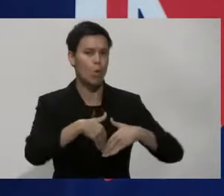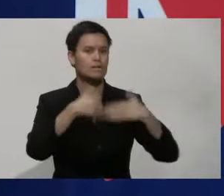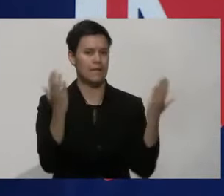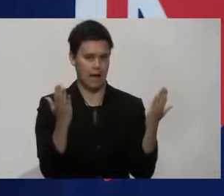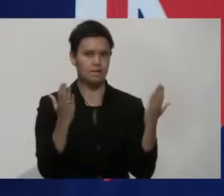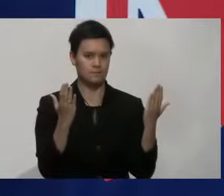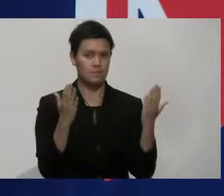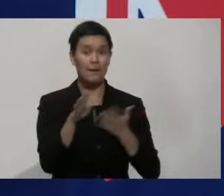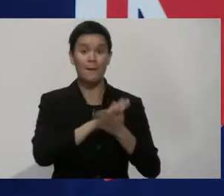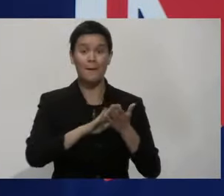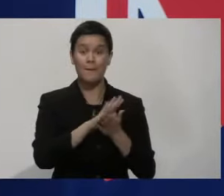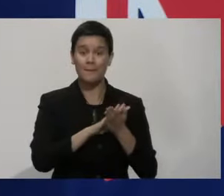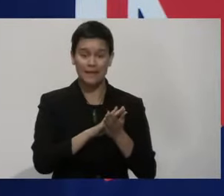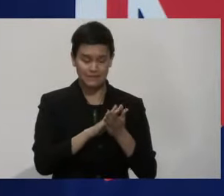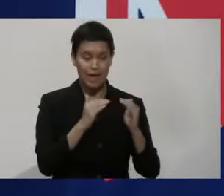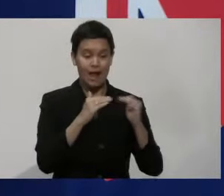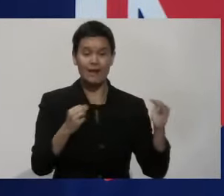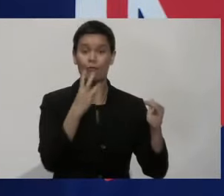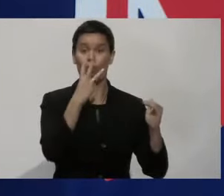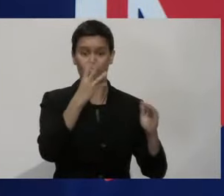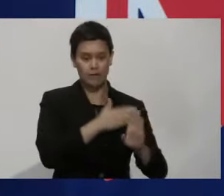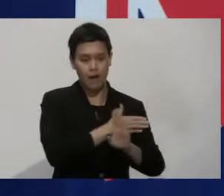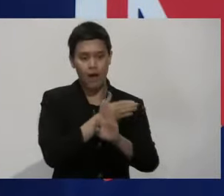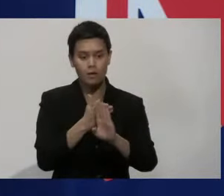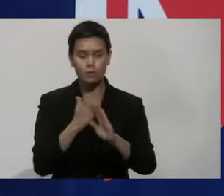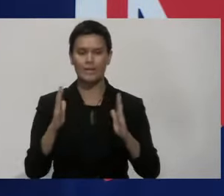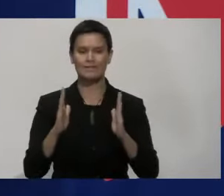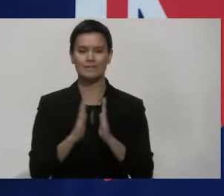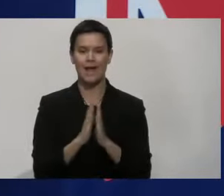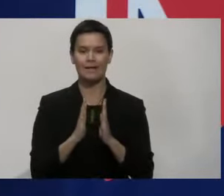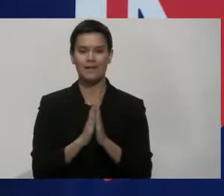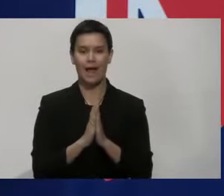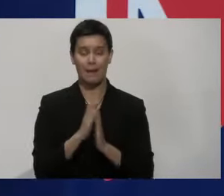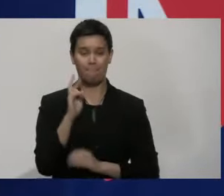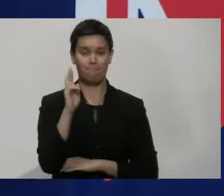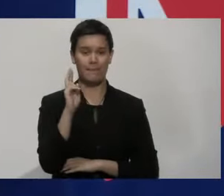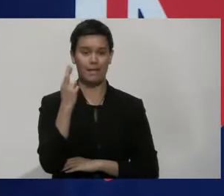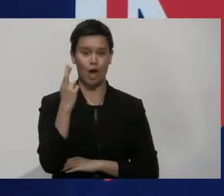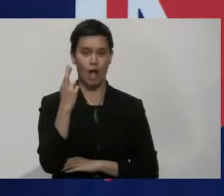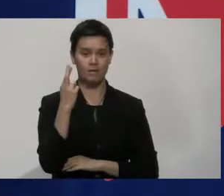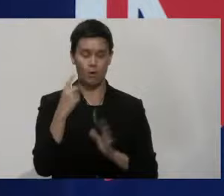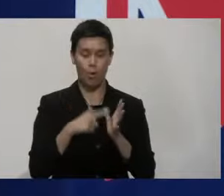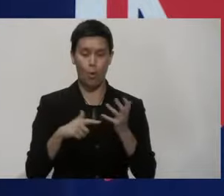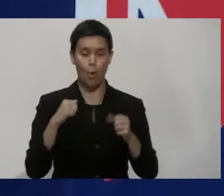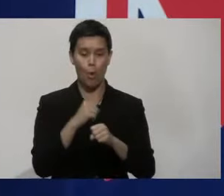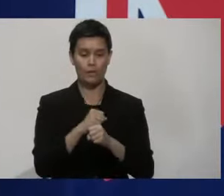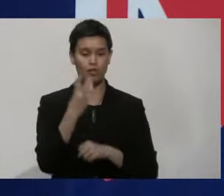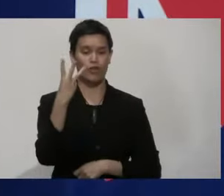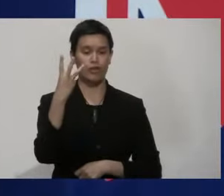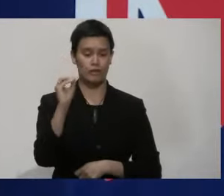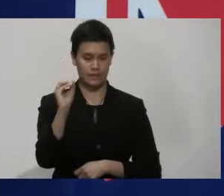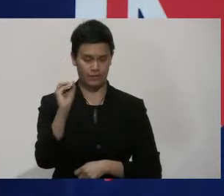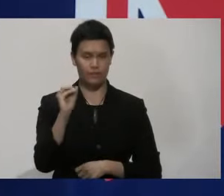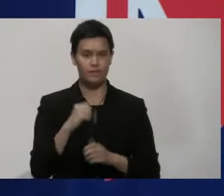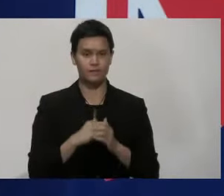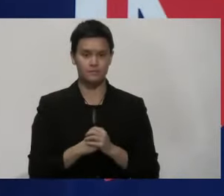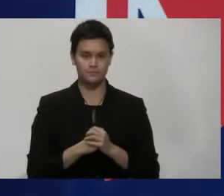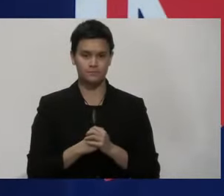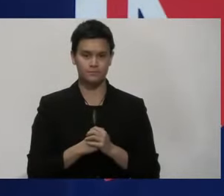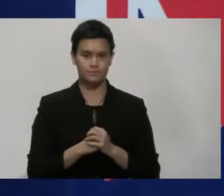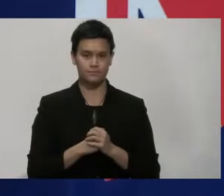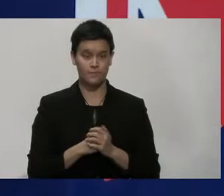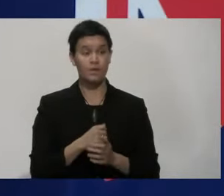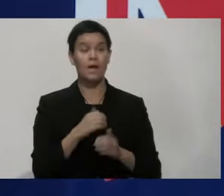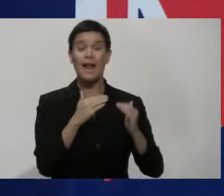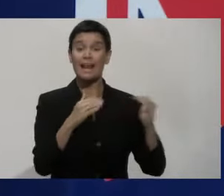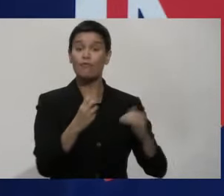11:59 p.m. this Sunday, 30 August. You may recall we were due to lift restrictions